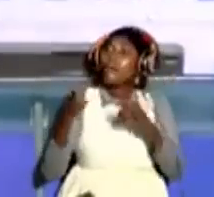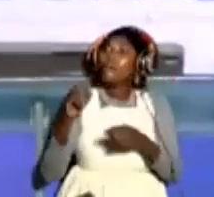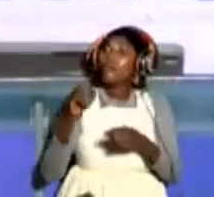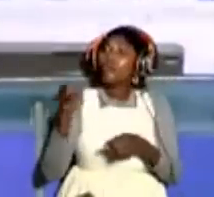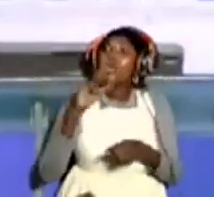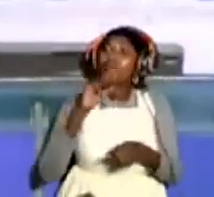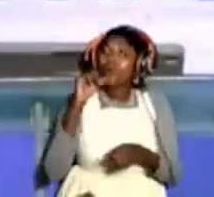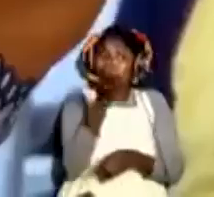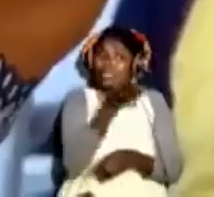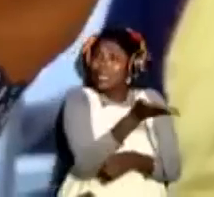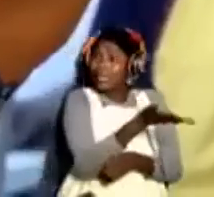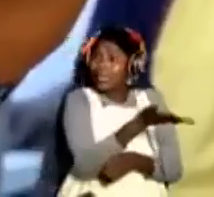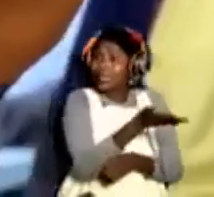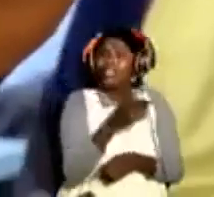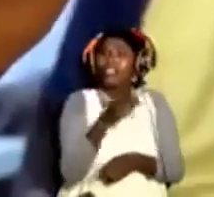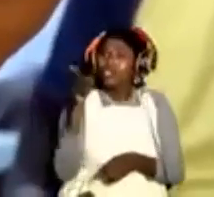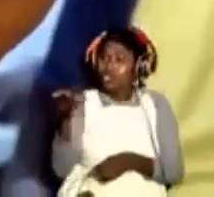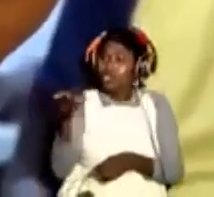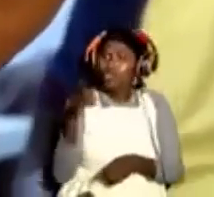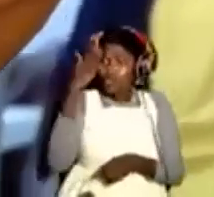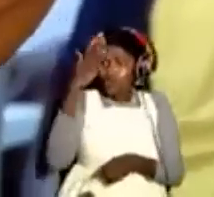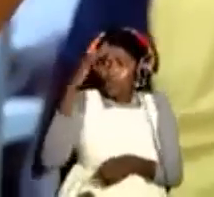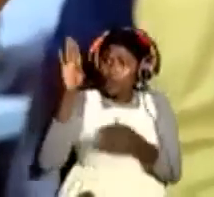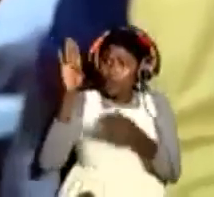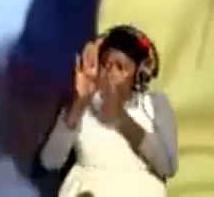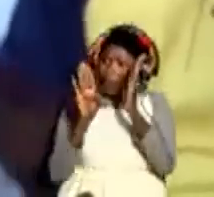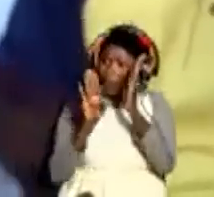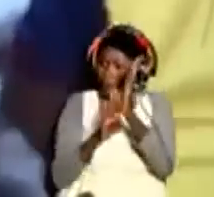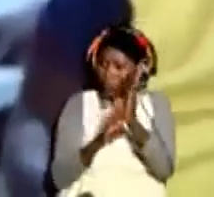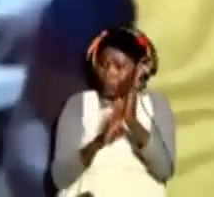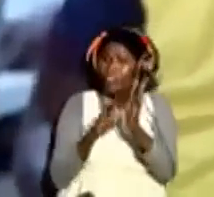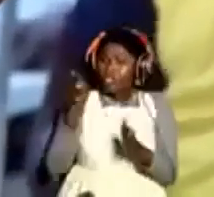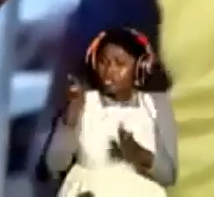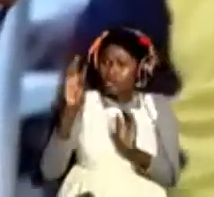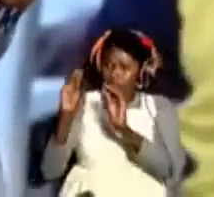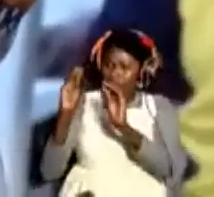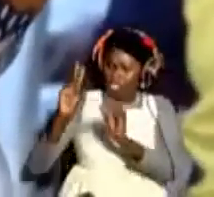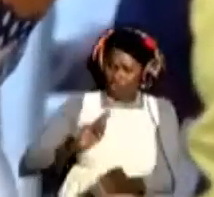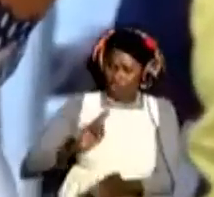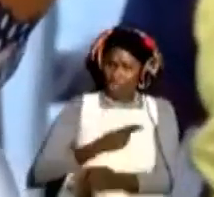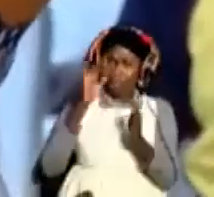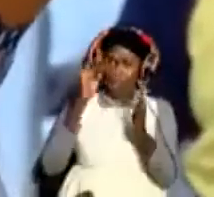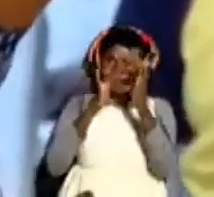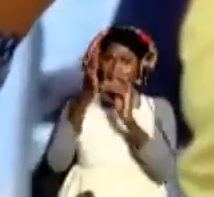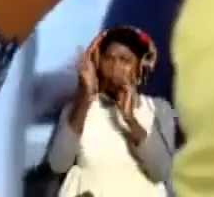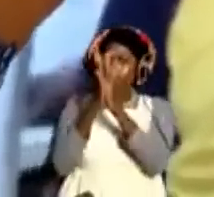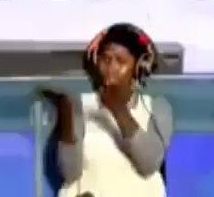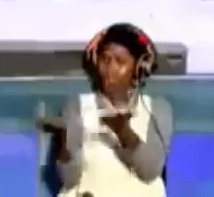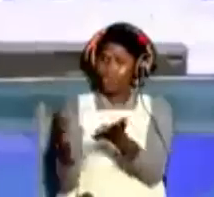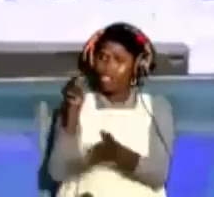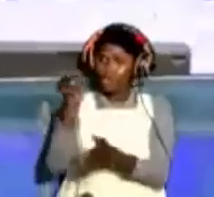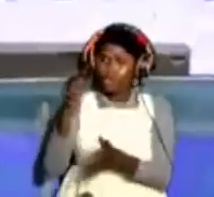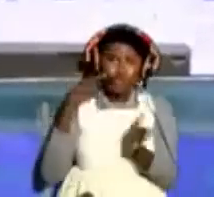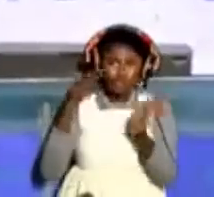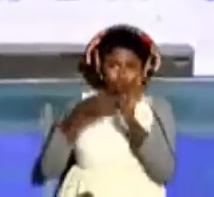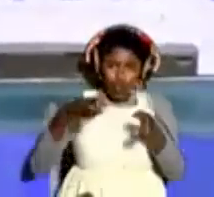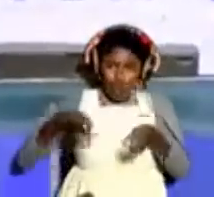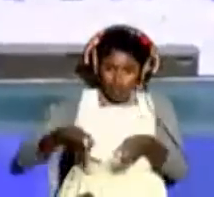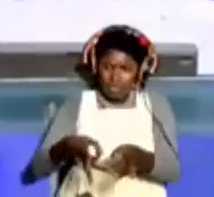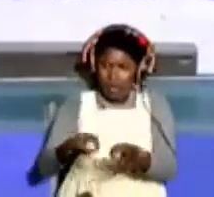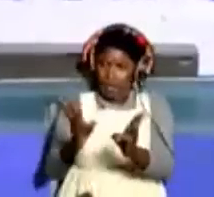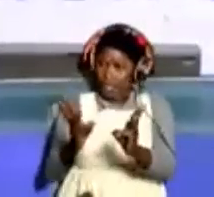here? You know the Bible. You taught us the Bible. You showed us the